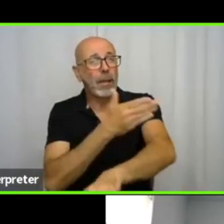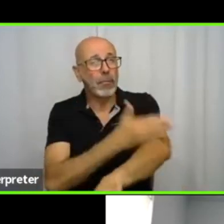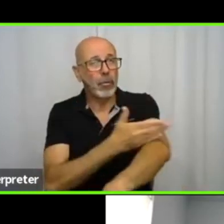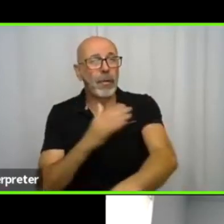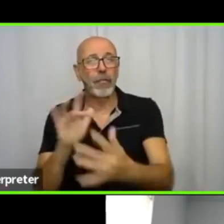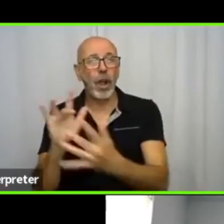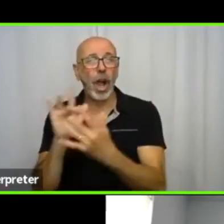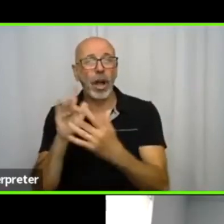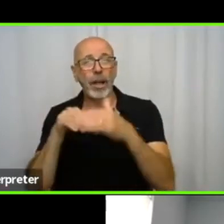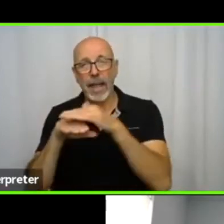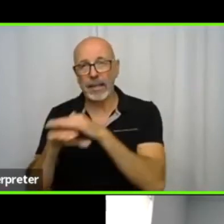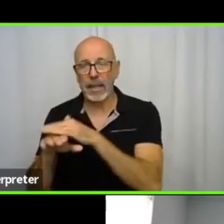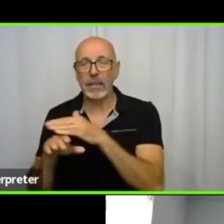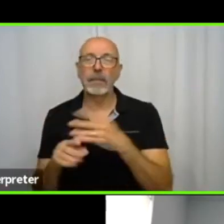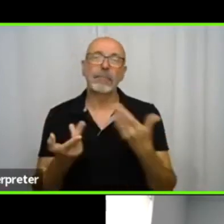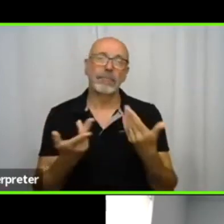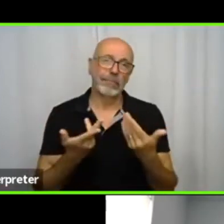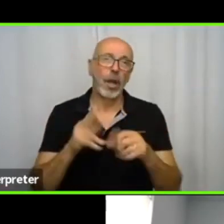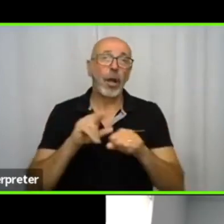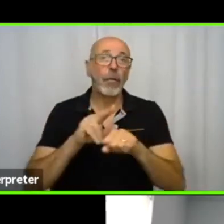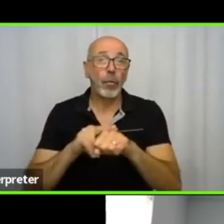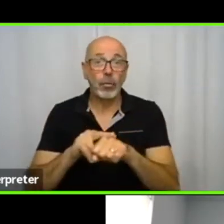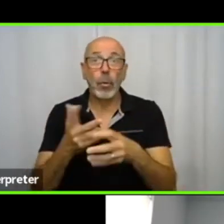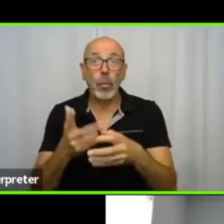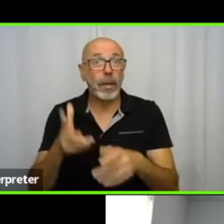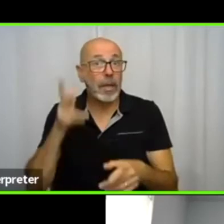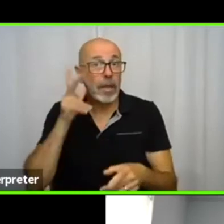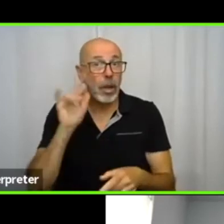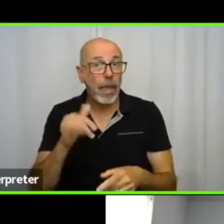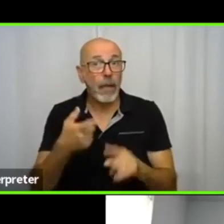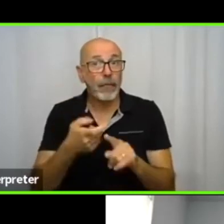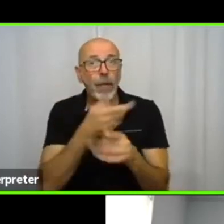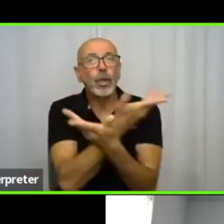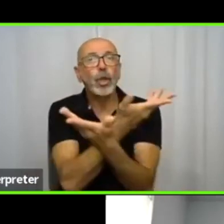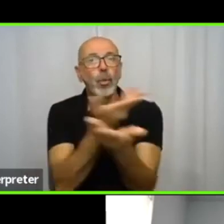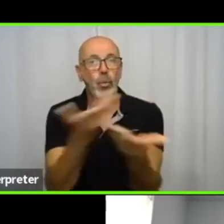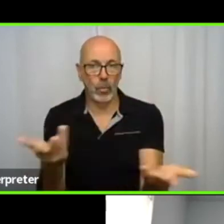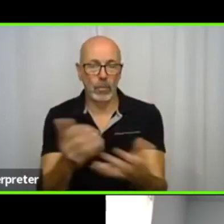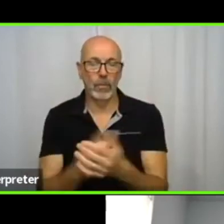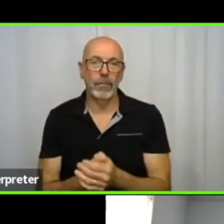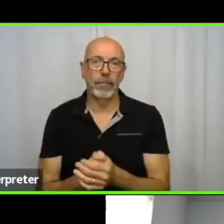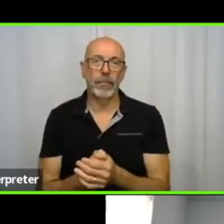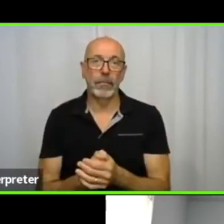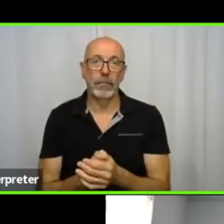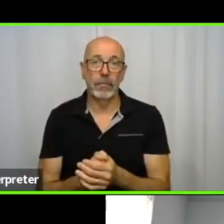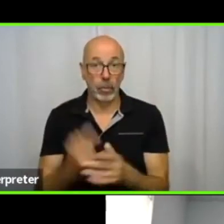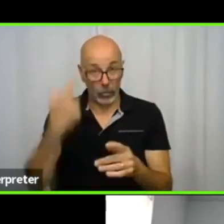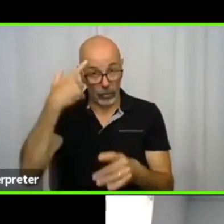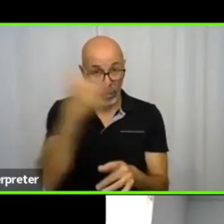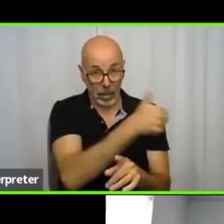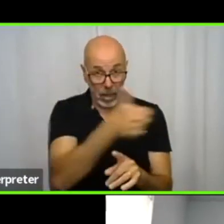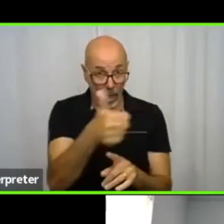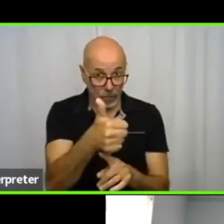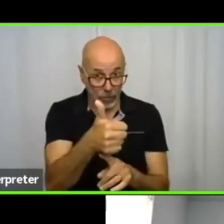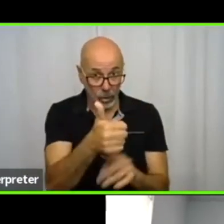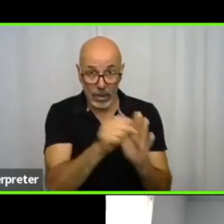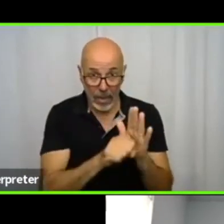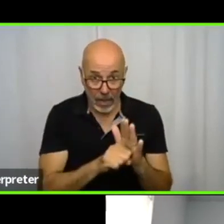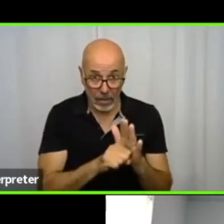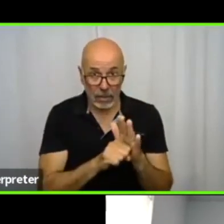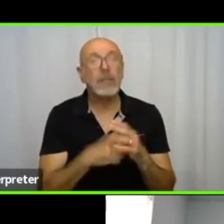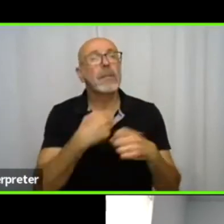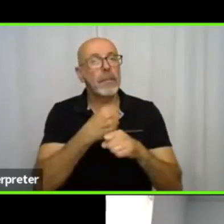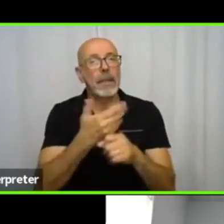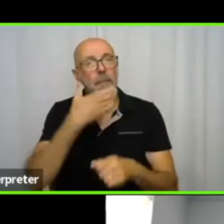access, but of course we want to hear that from you guys, and it's up to them to make them better for you, so you can